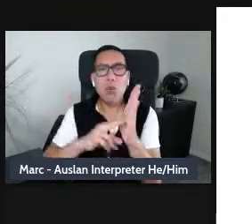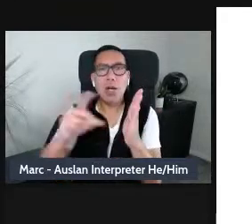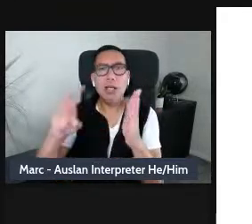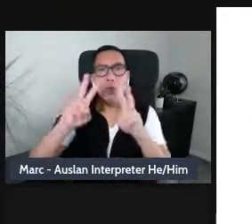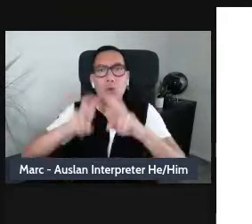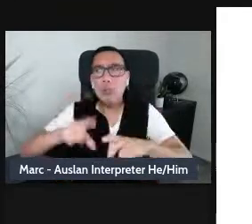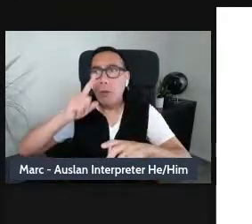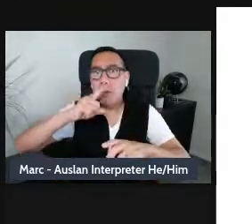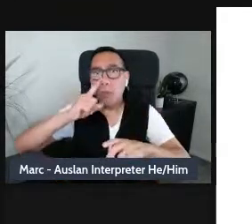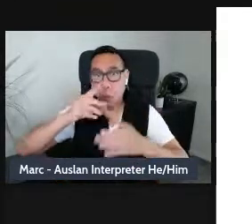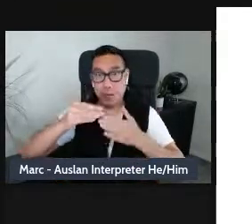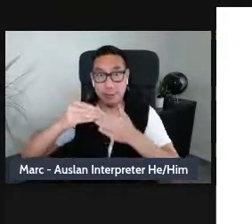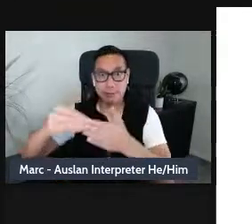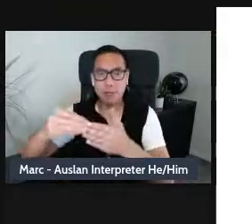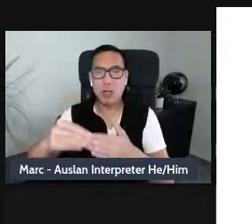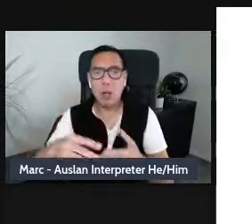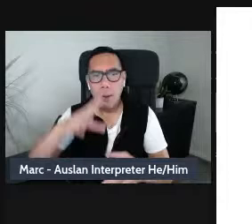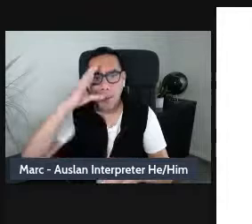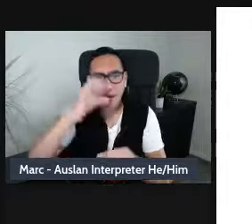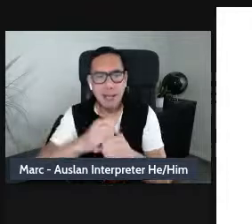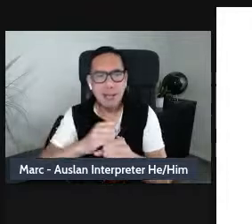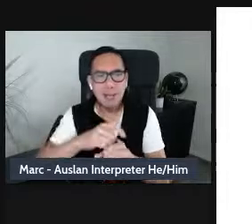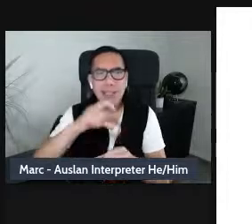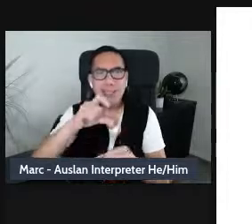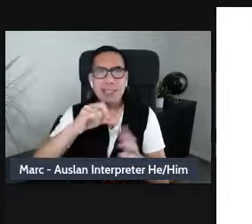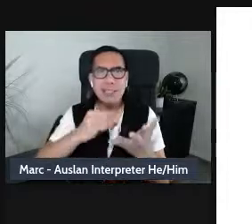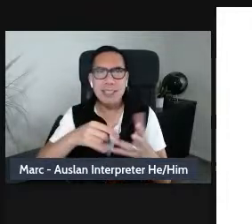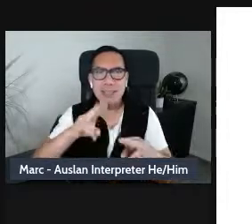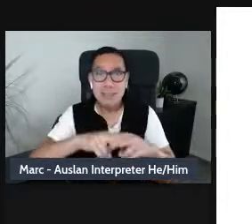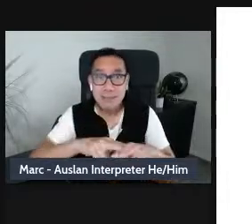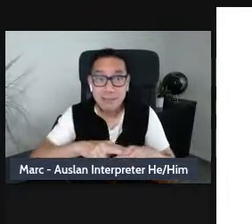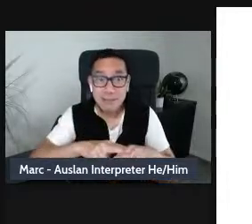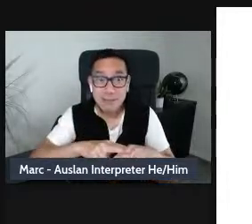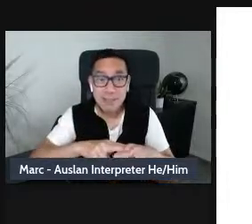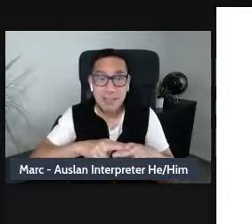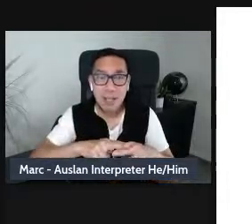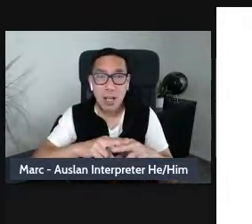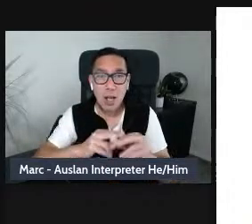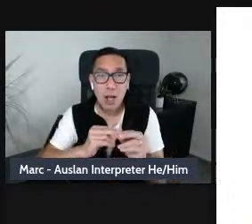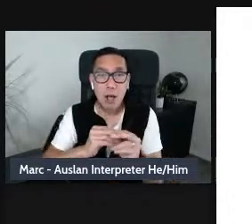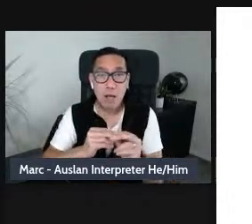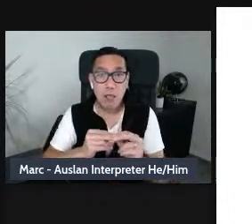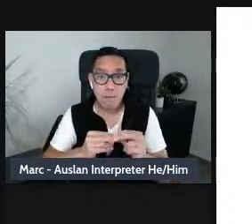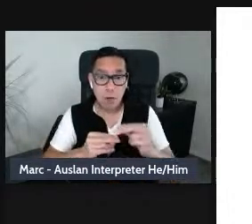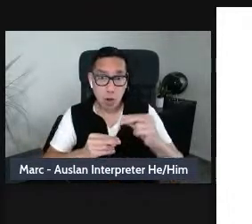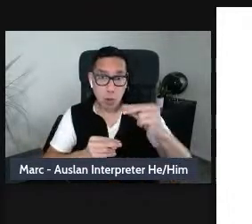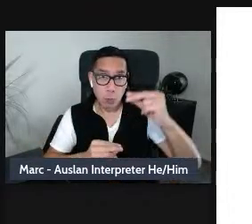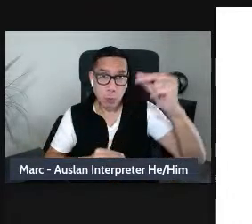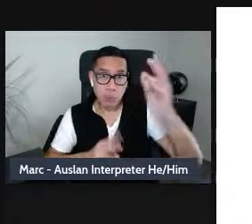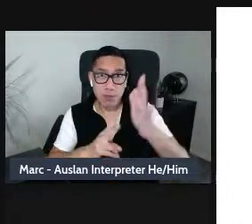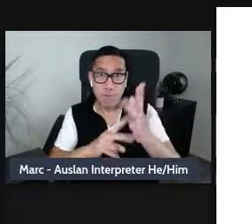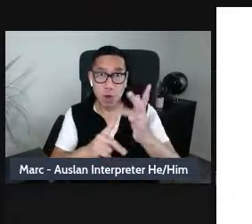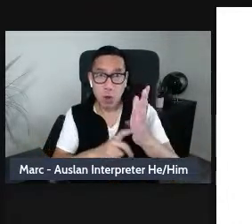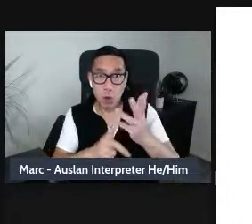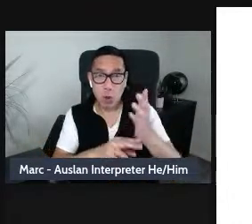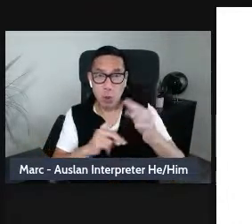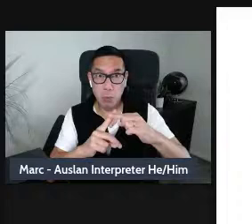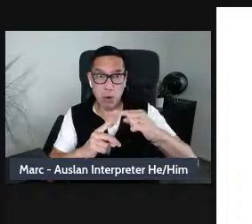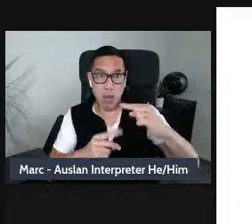we think that the cerebrospinal fluid volume may be increasing after stroke and causing this pressure